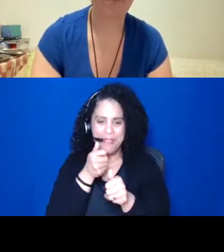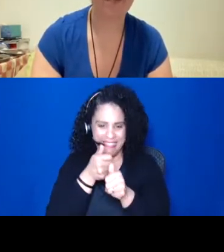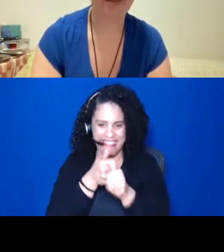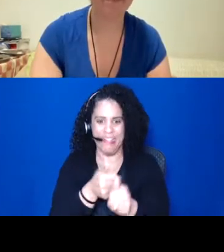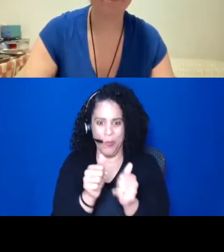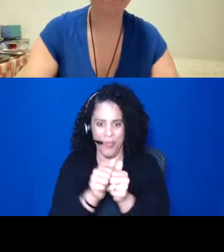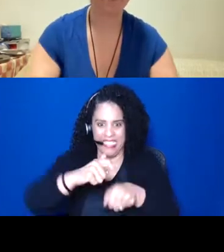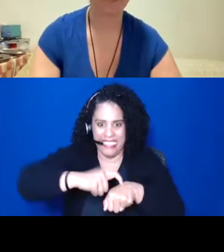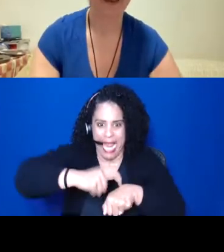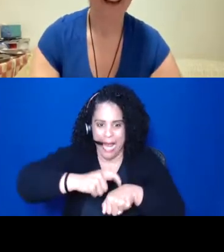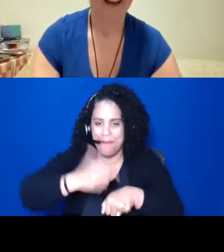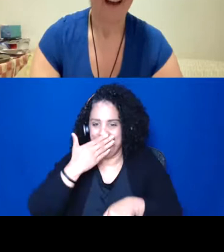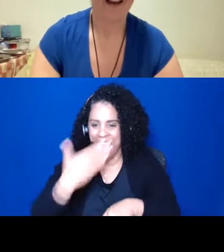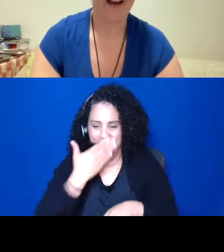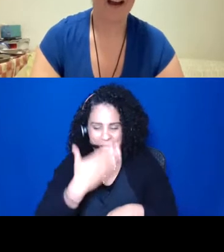with time for me.